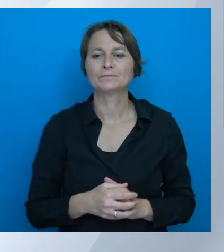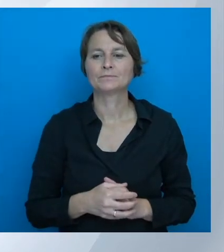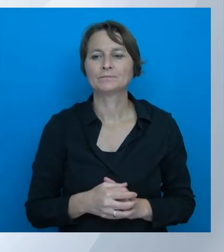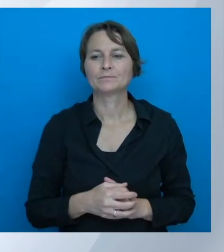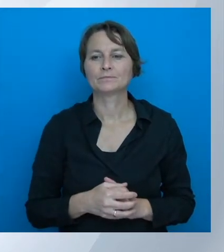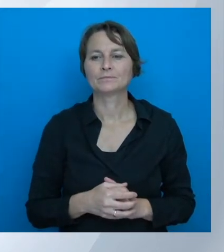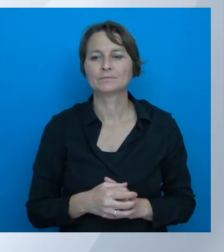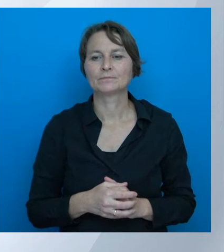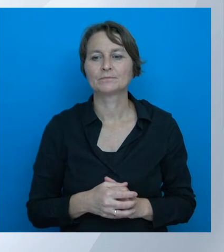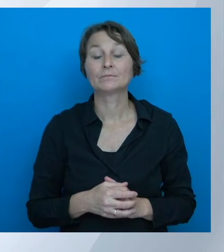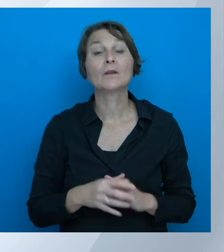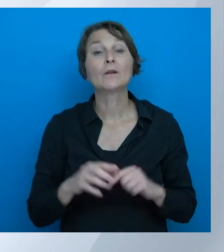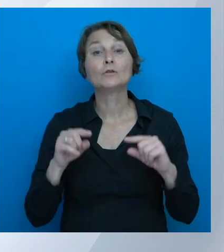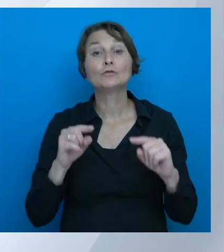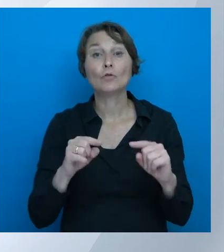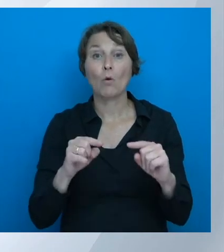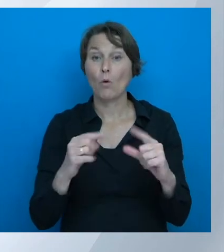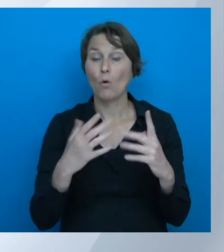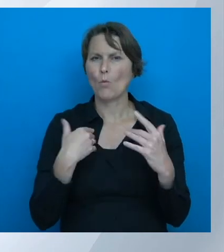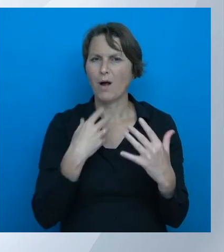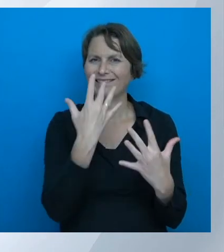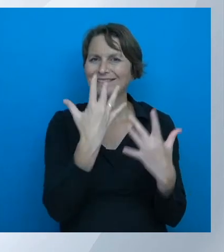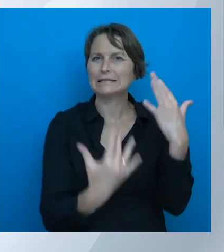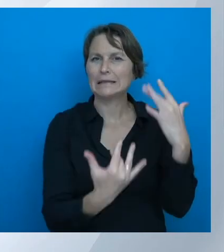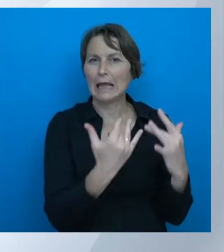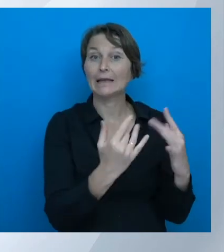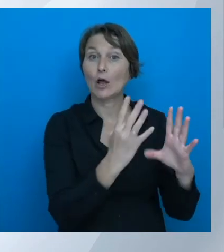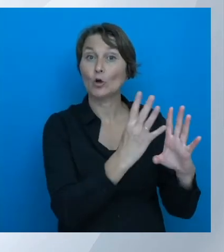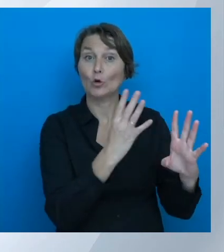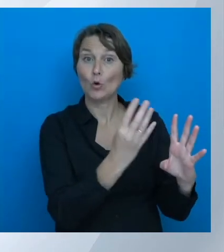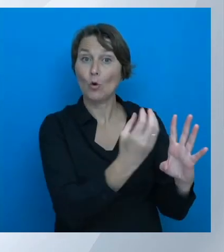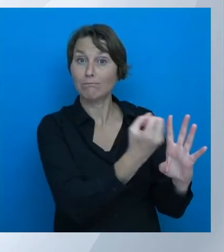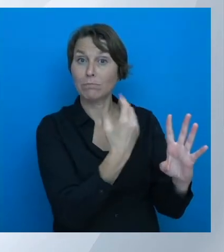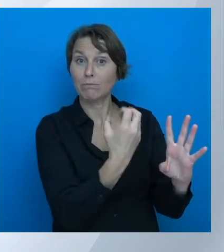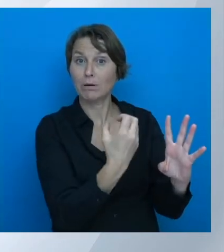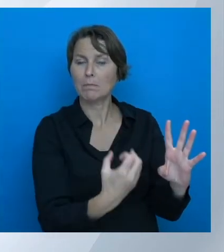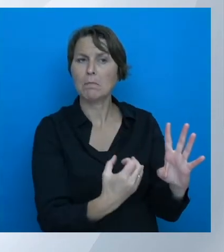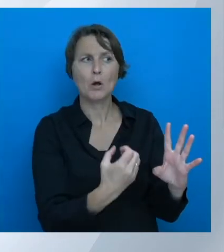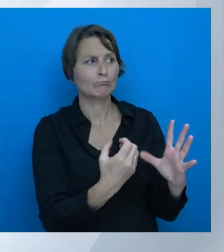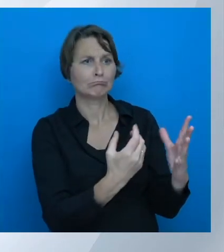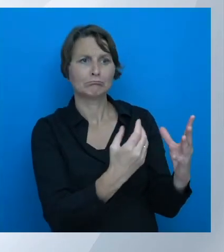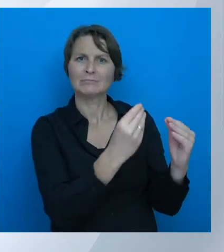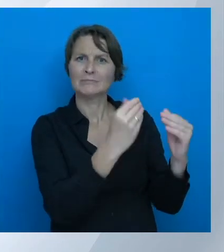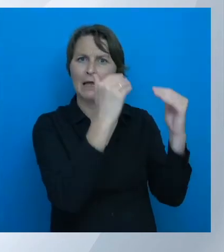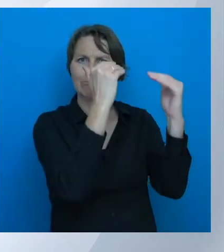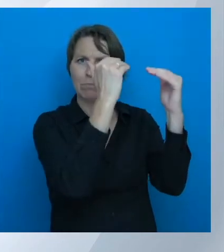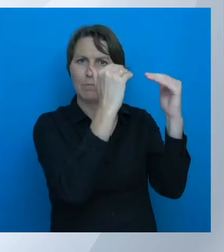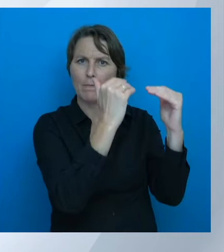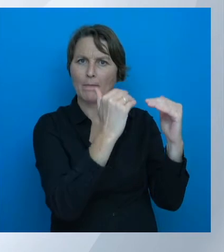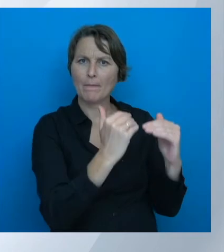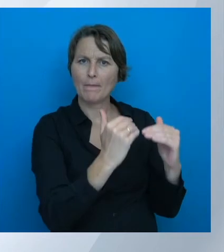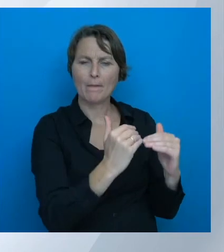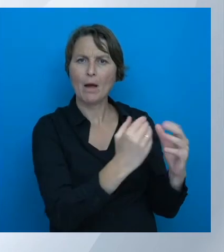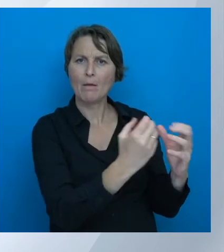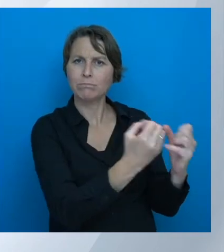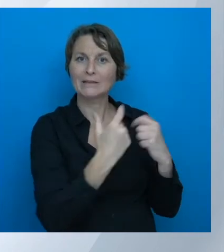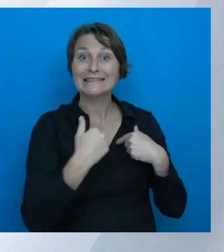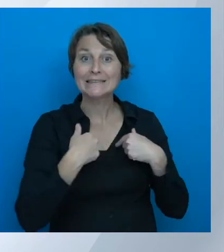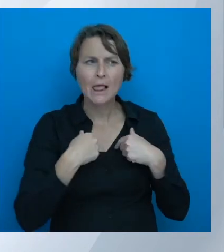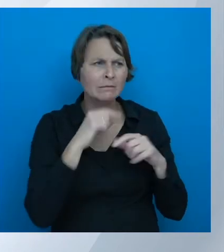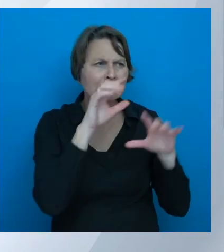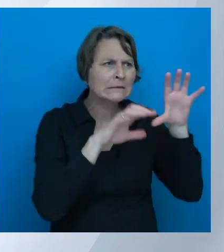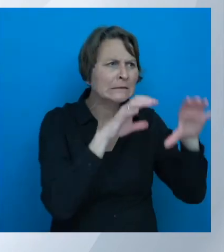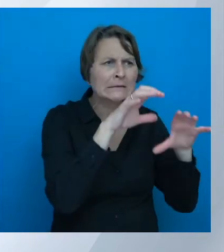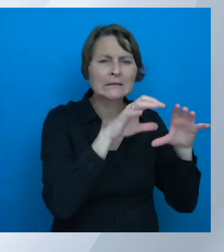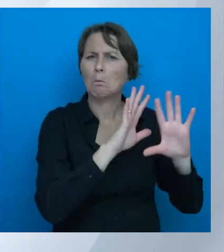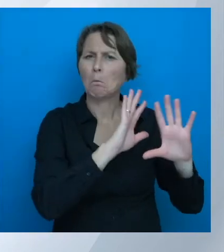from the queue, it will deserialize it for us, and we'll just have a nice object that we can use without having to do any work ourselves. For